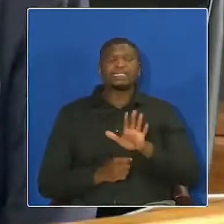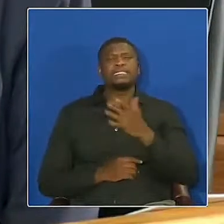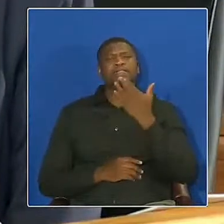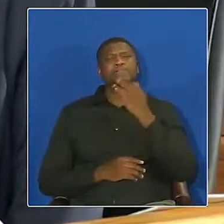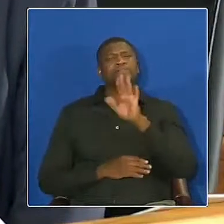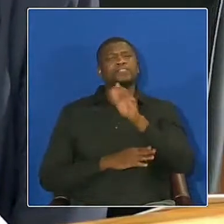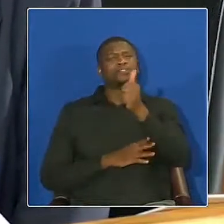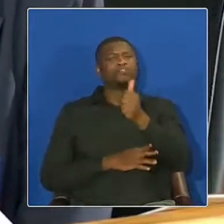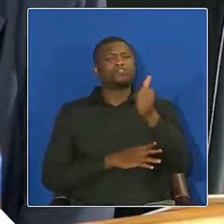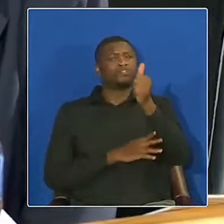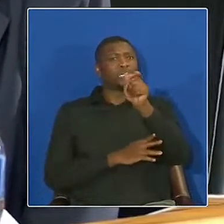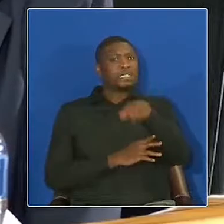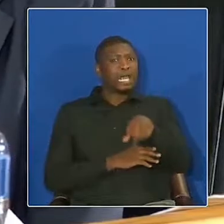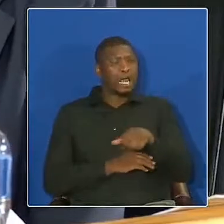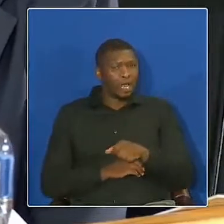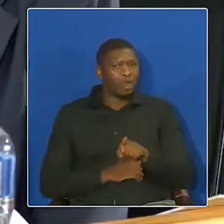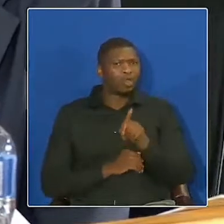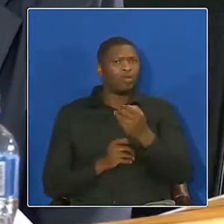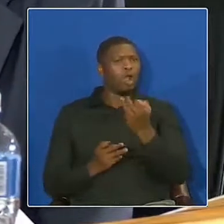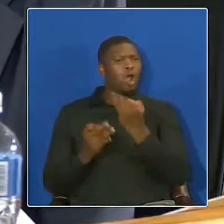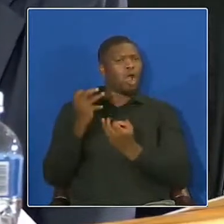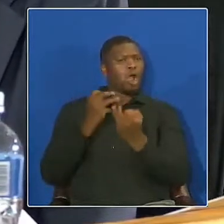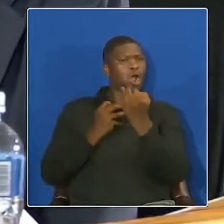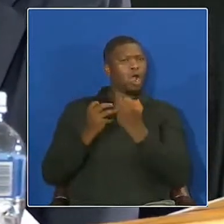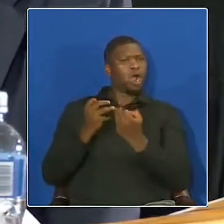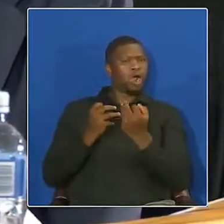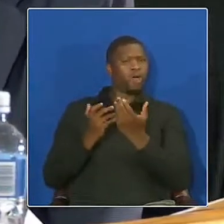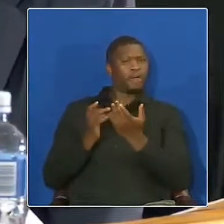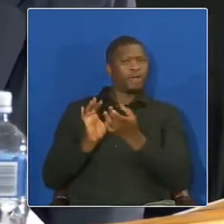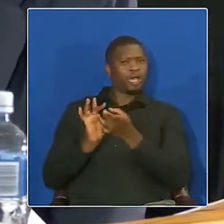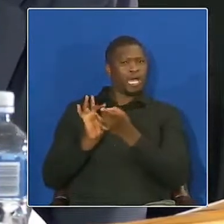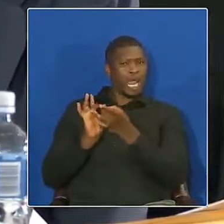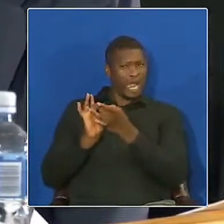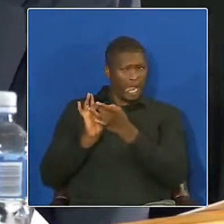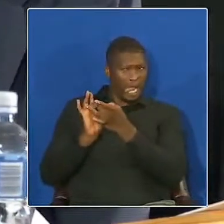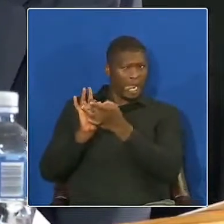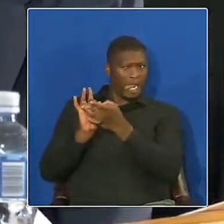General, you described the relationship,